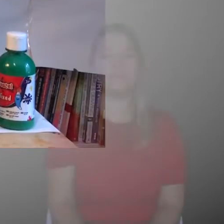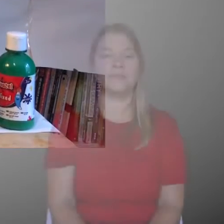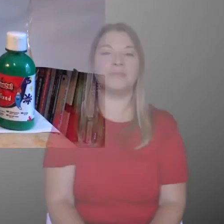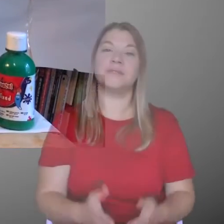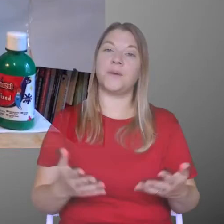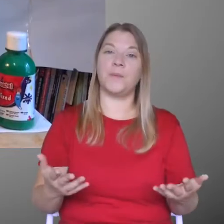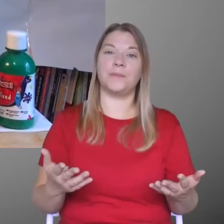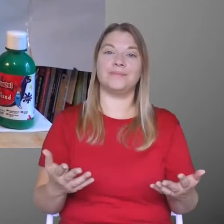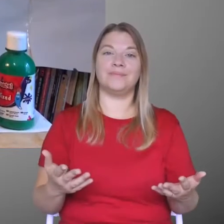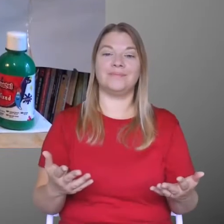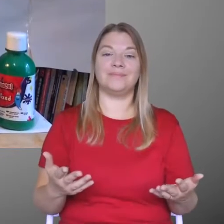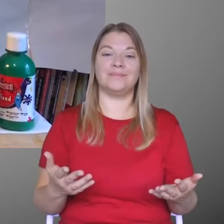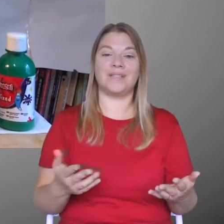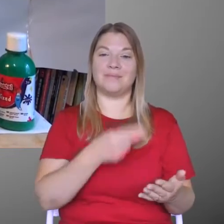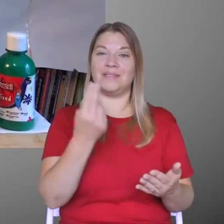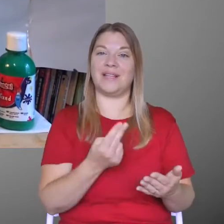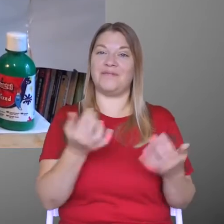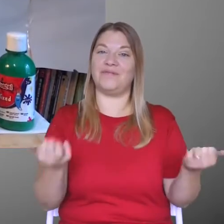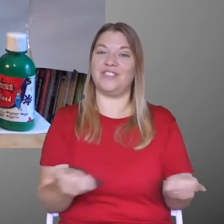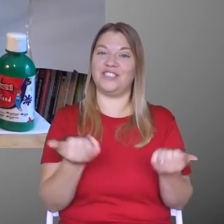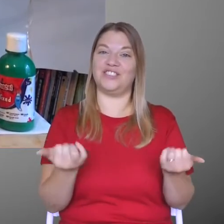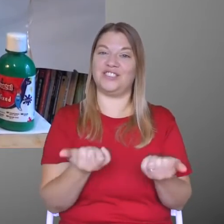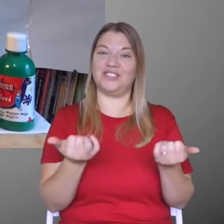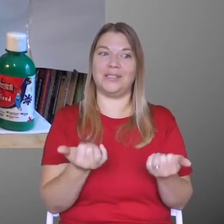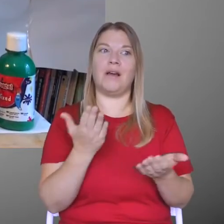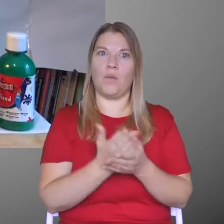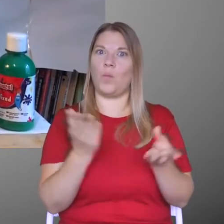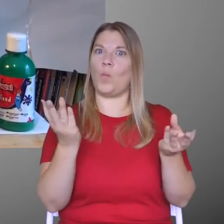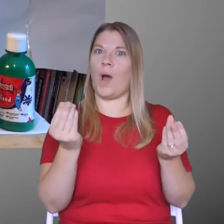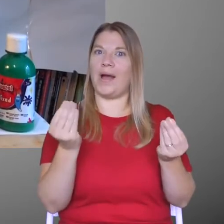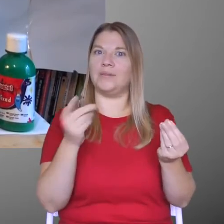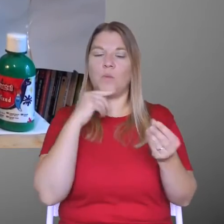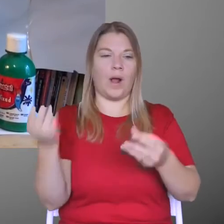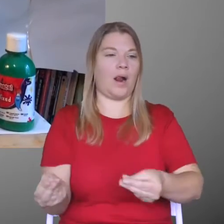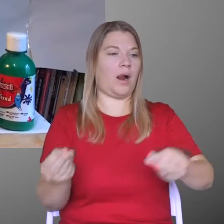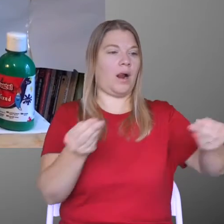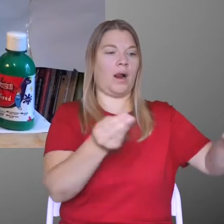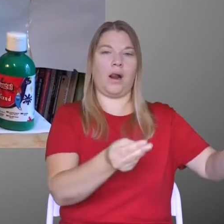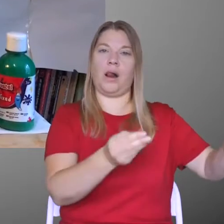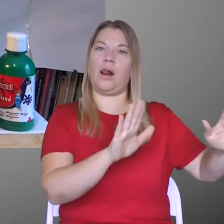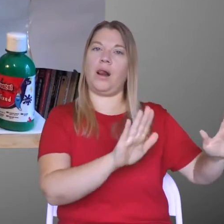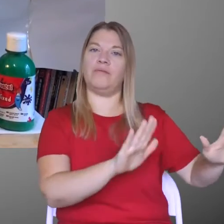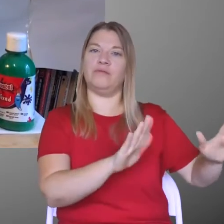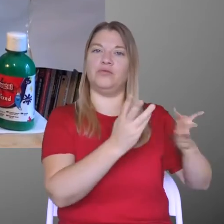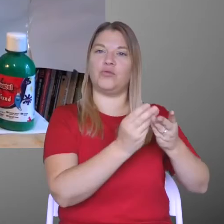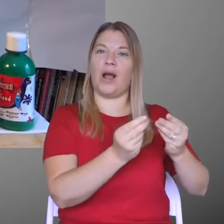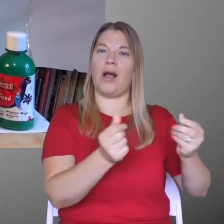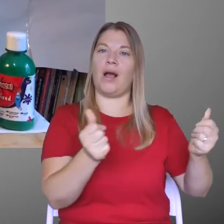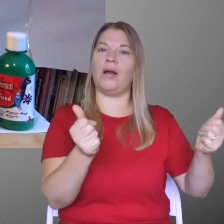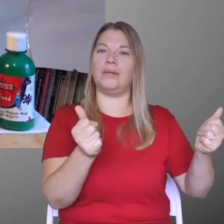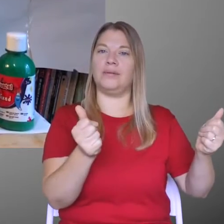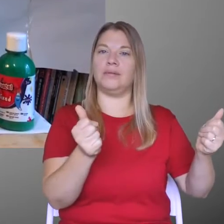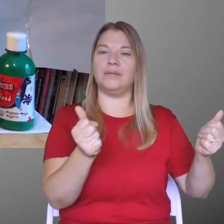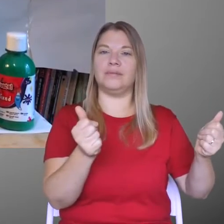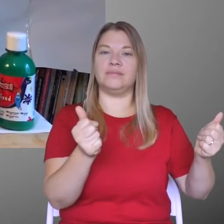So I've finished my design now. It's pretty wet, so I'm going to pop it to the side to dry out. As it